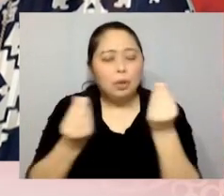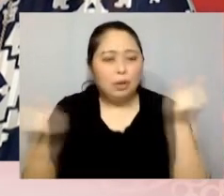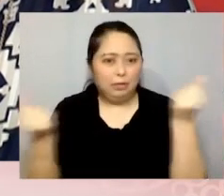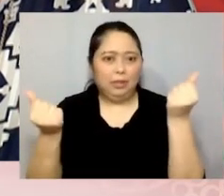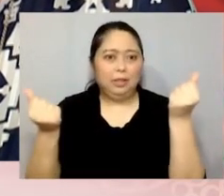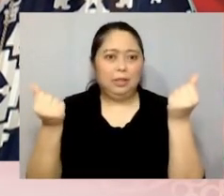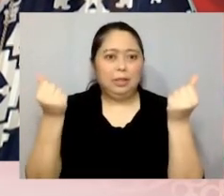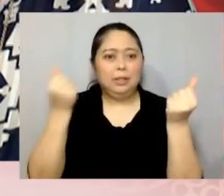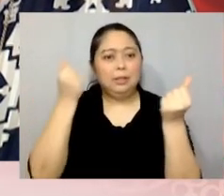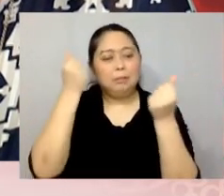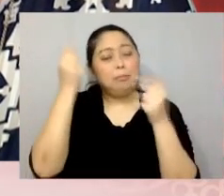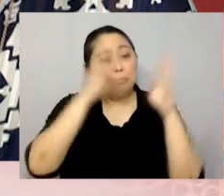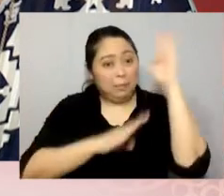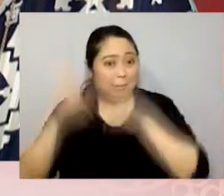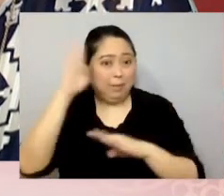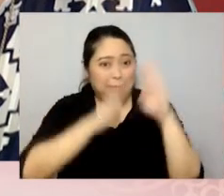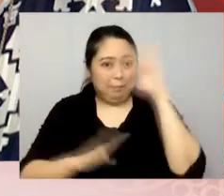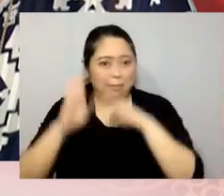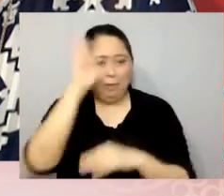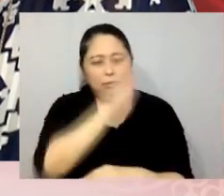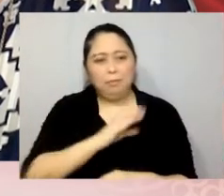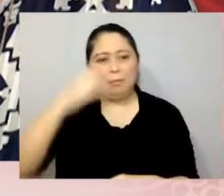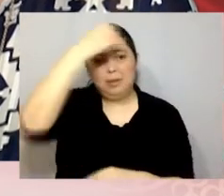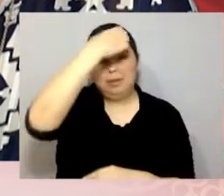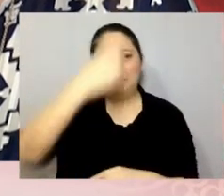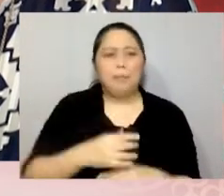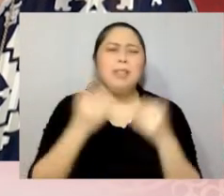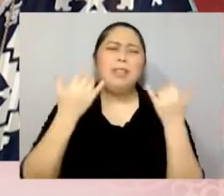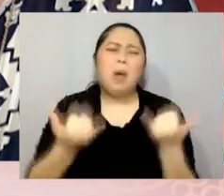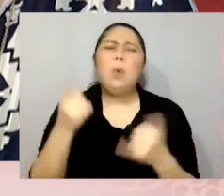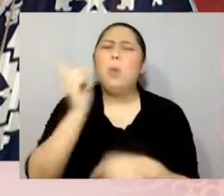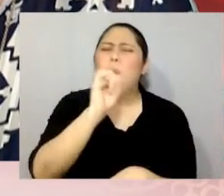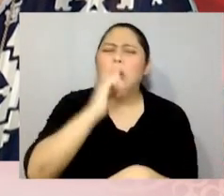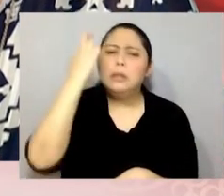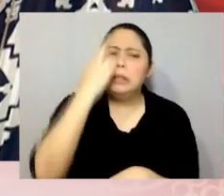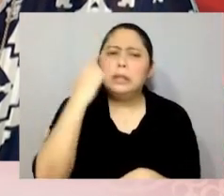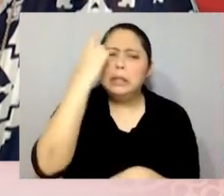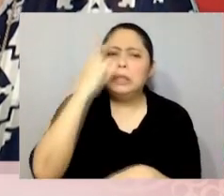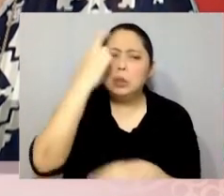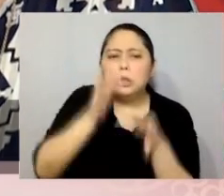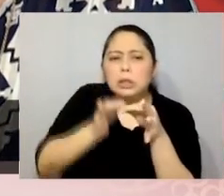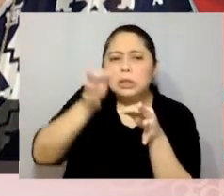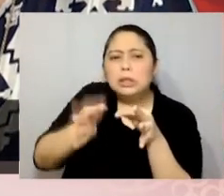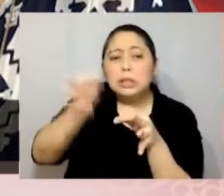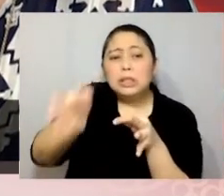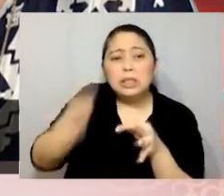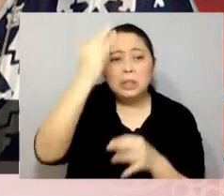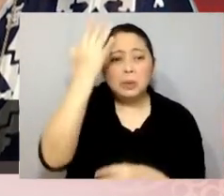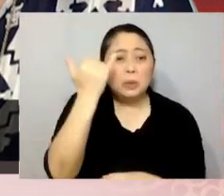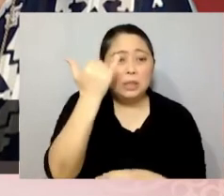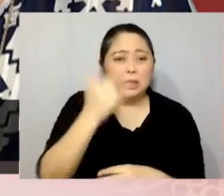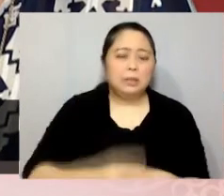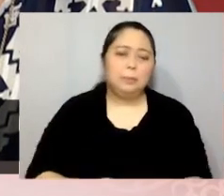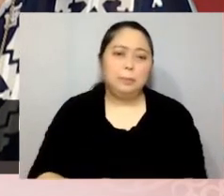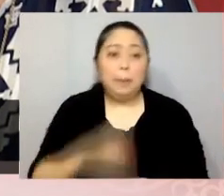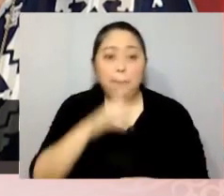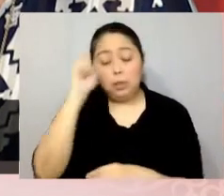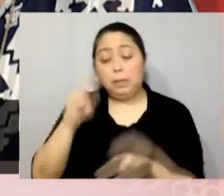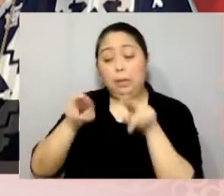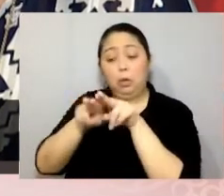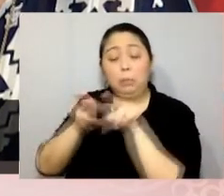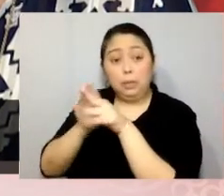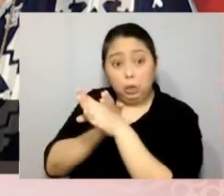to solve this problem. Yes. What caused the delay? Yeah. Alam niyo po yung normalization